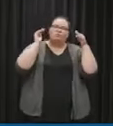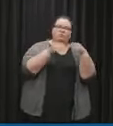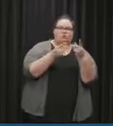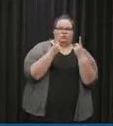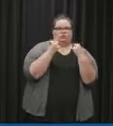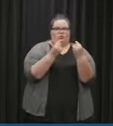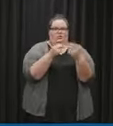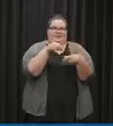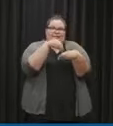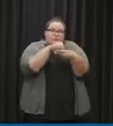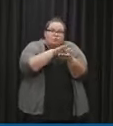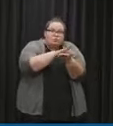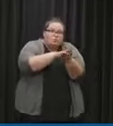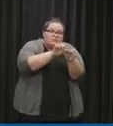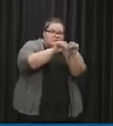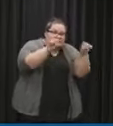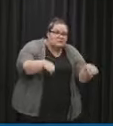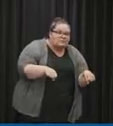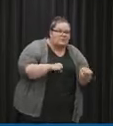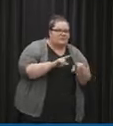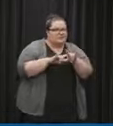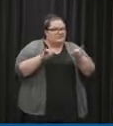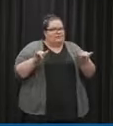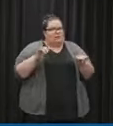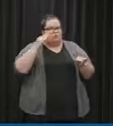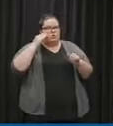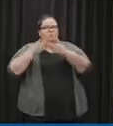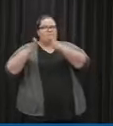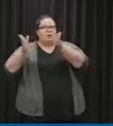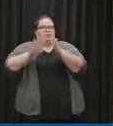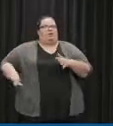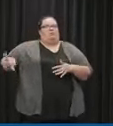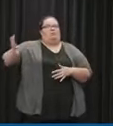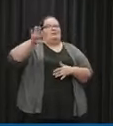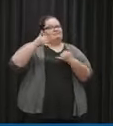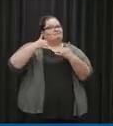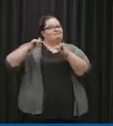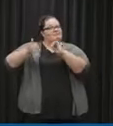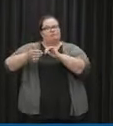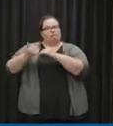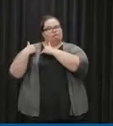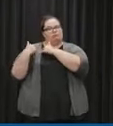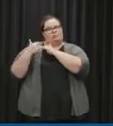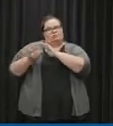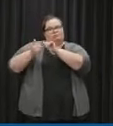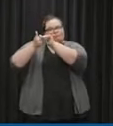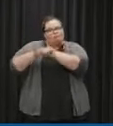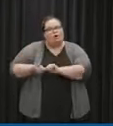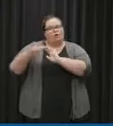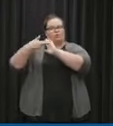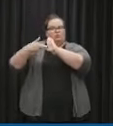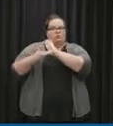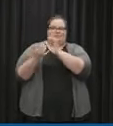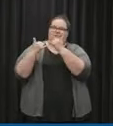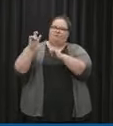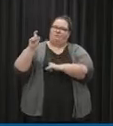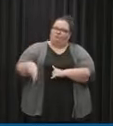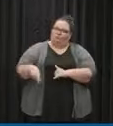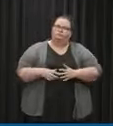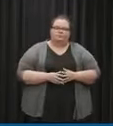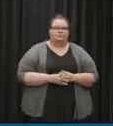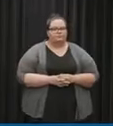on what we can do within the school system, but at the same time, we have to know that the public at large also still has a continued responsibility to help us succeed with